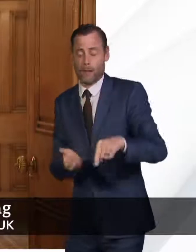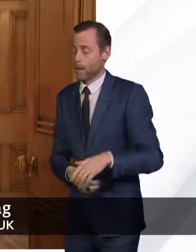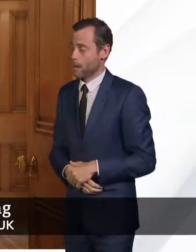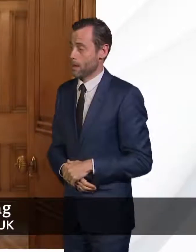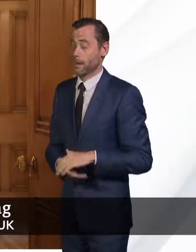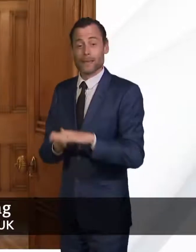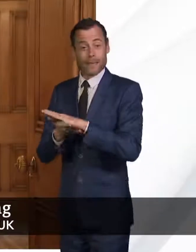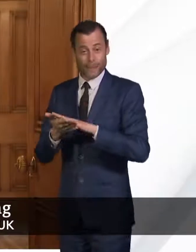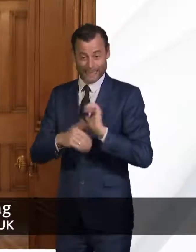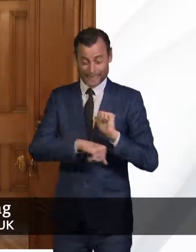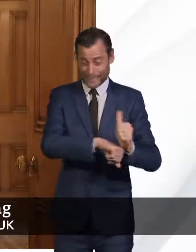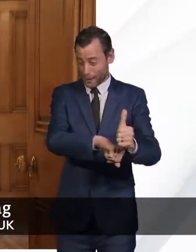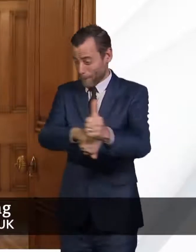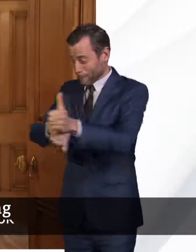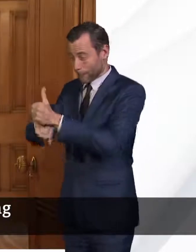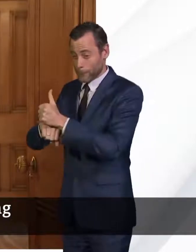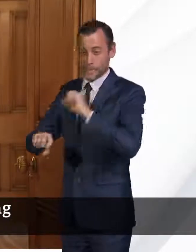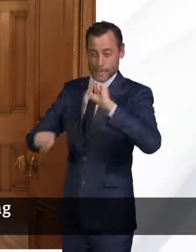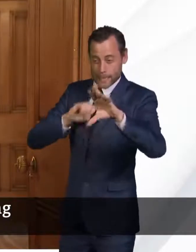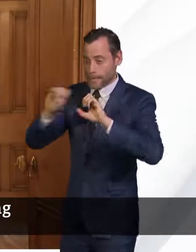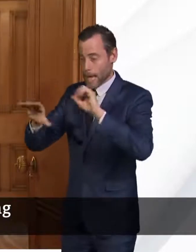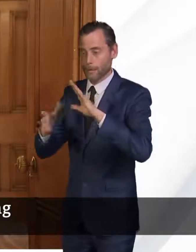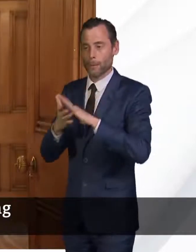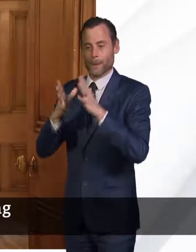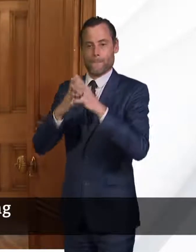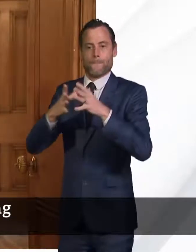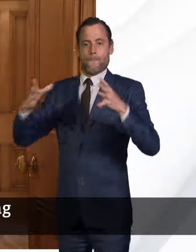daily testing capacity, which now stands at